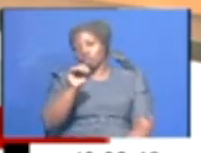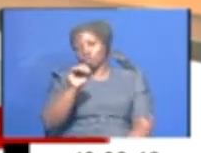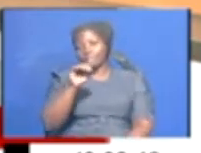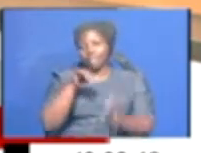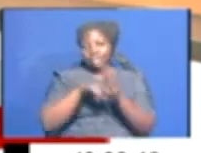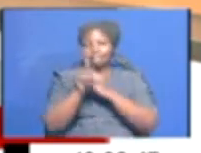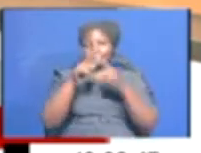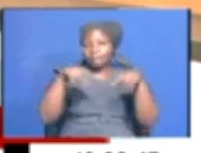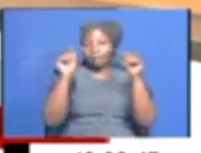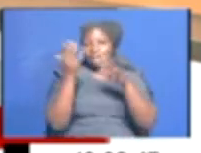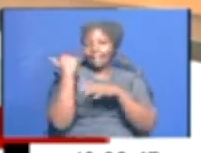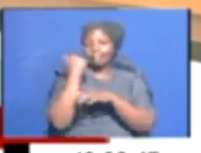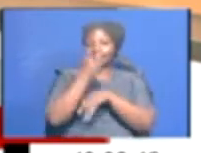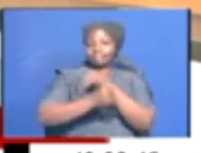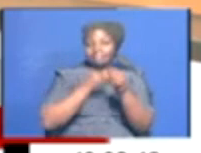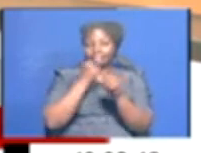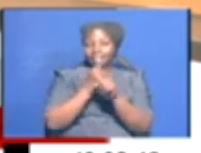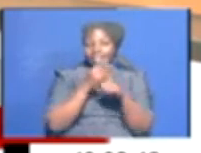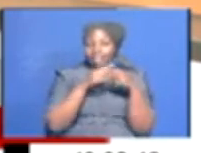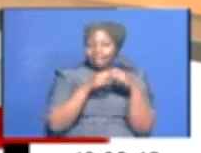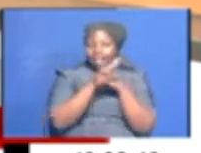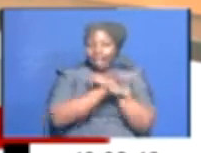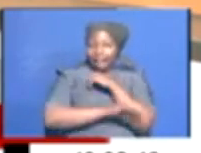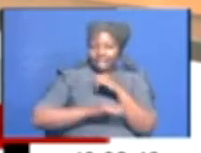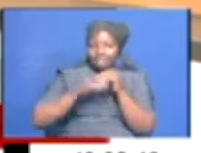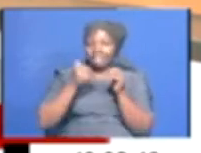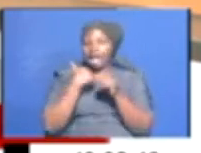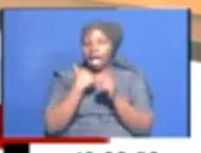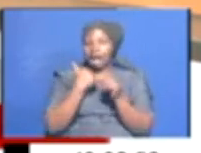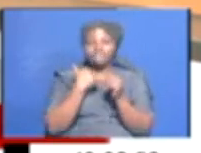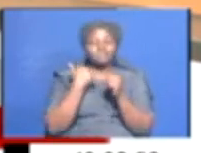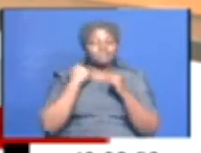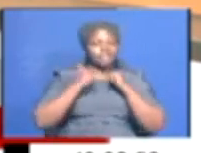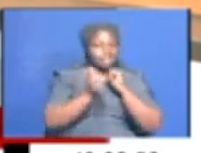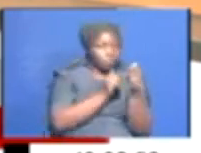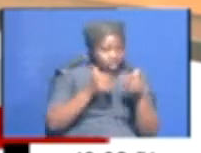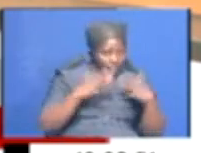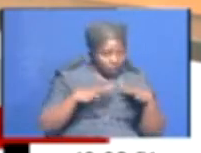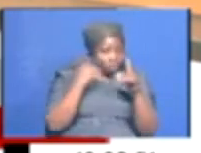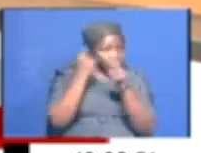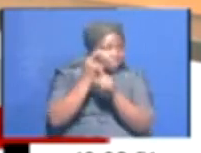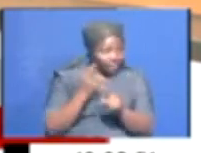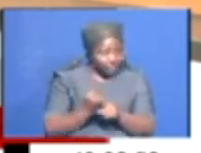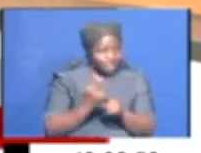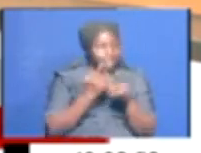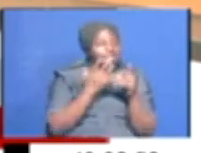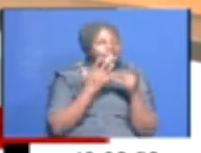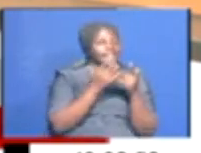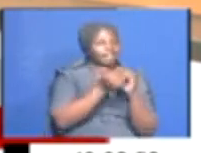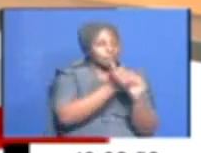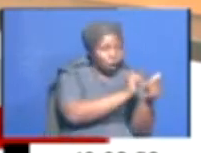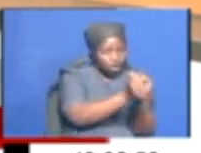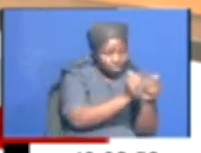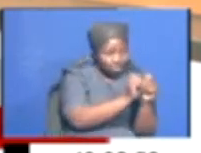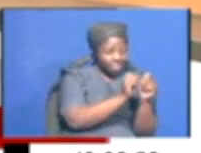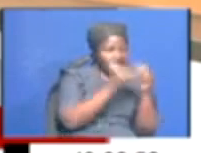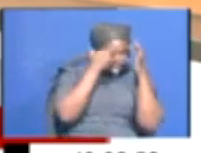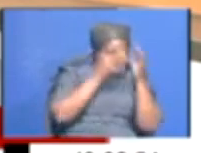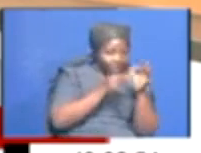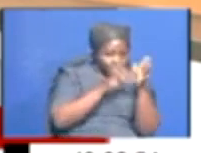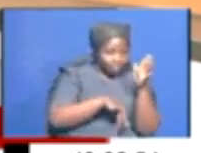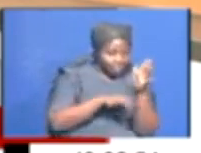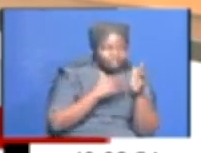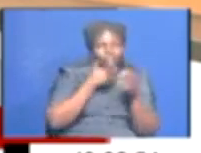countries across the world that have got athletes in multiple disciplines. So they decided, let's take a look at countries where there is potential